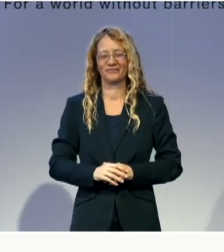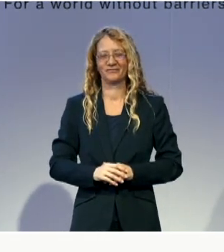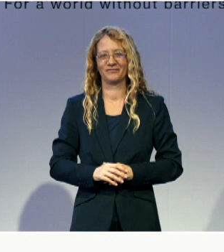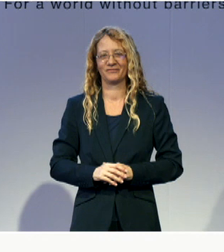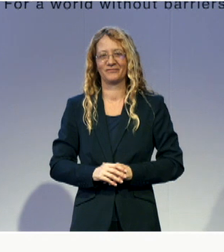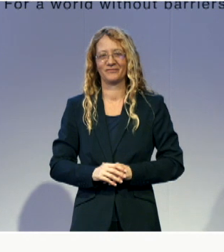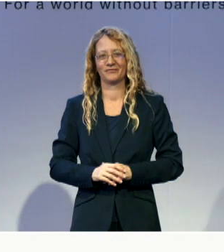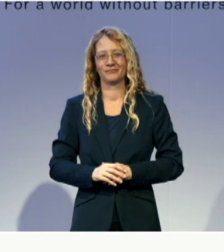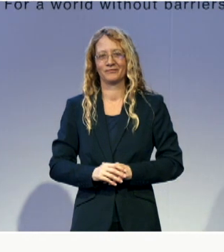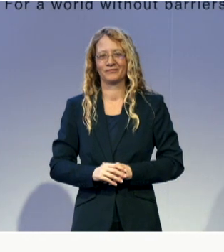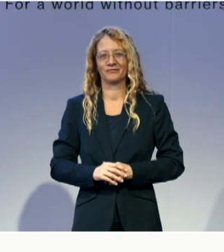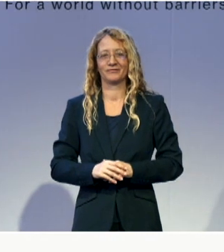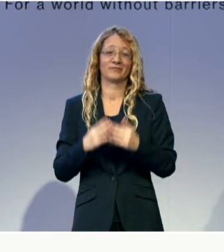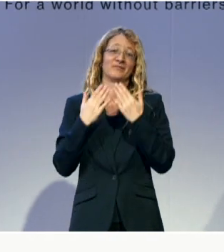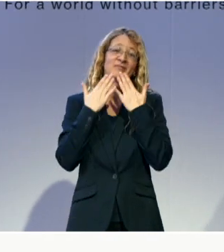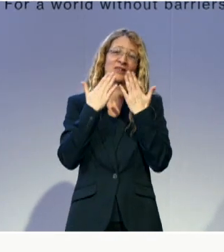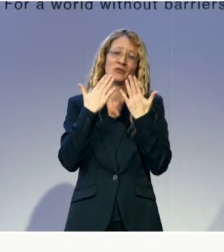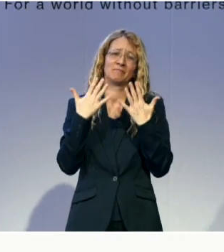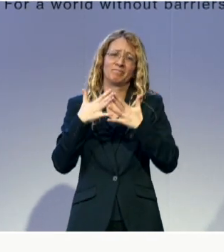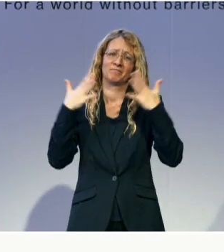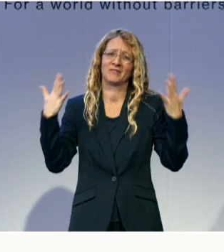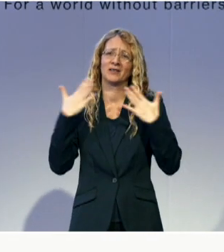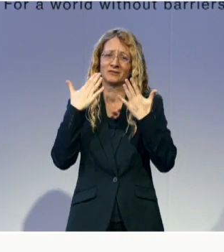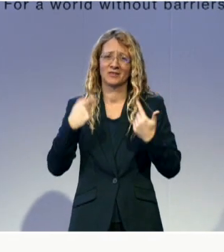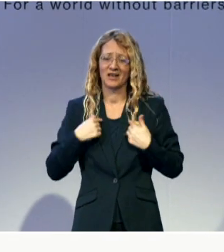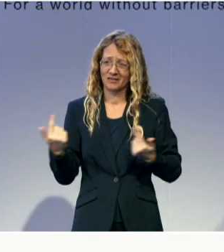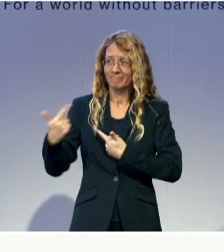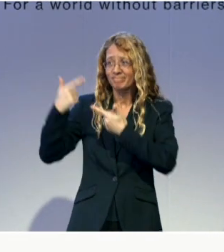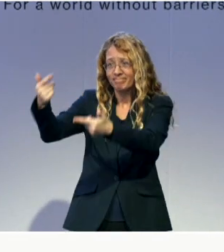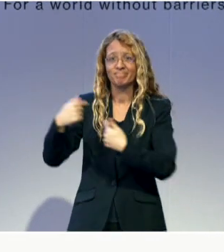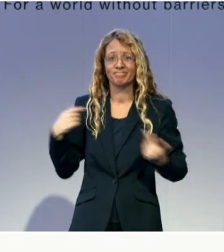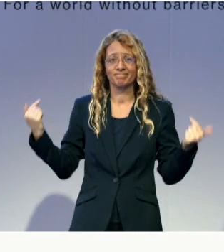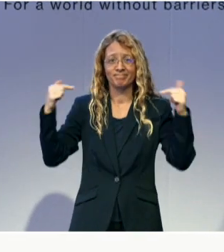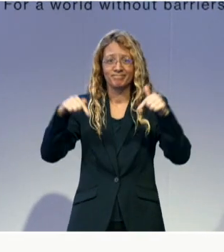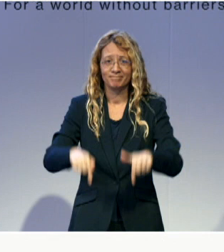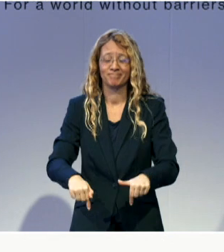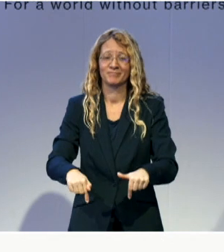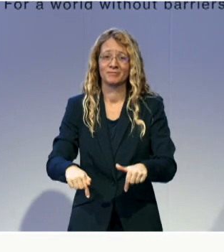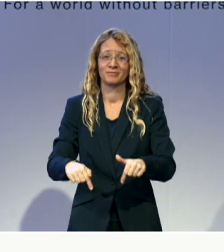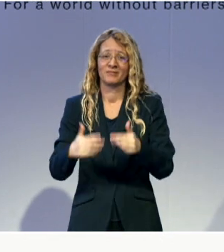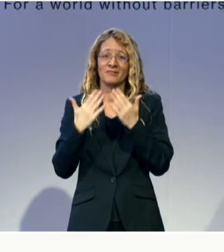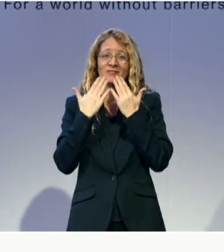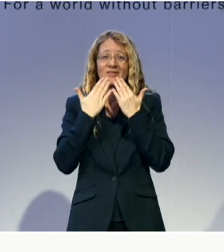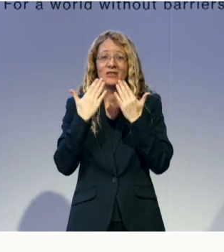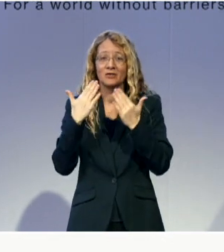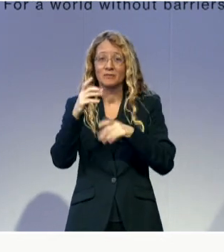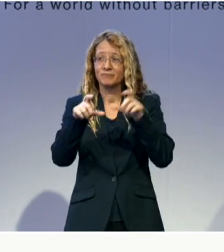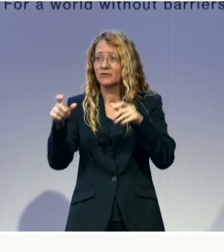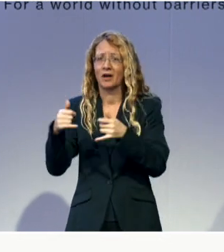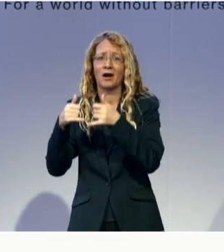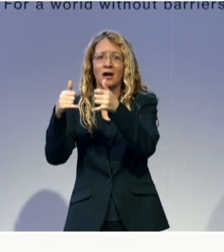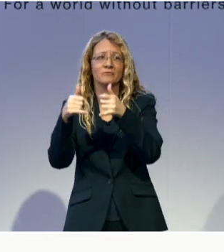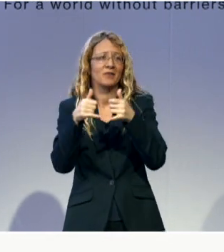Thank you so much for having me, and I want to say a quick thank you to all of the awardees and to